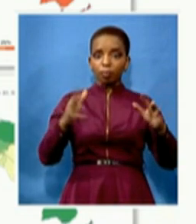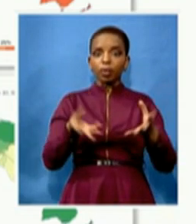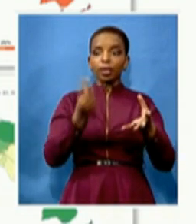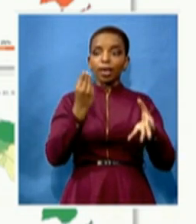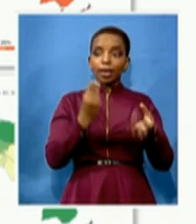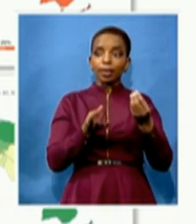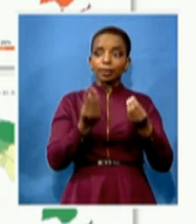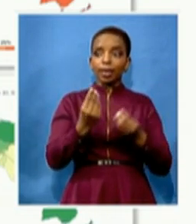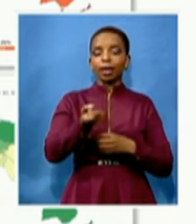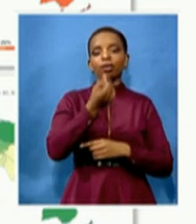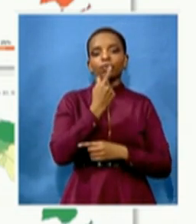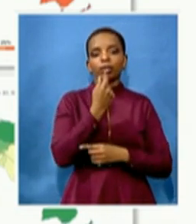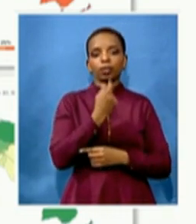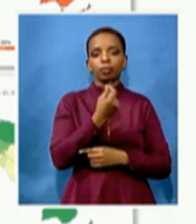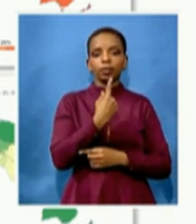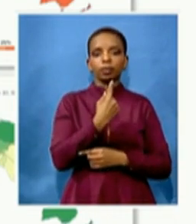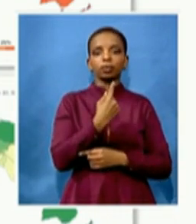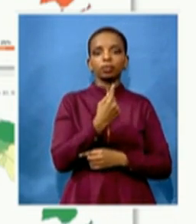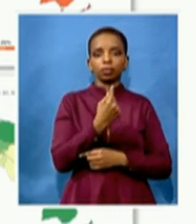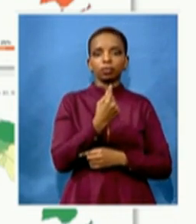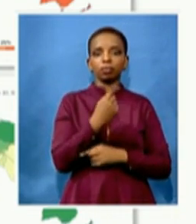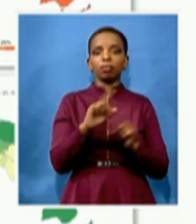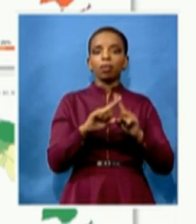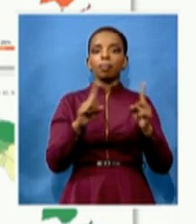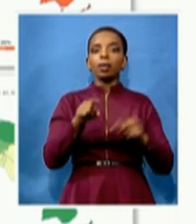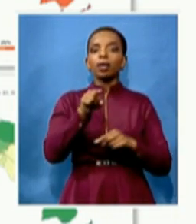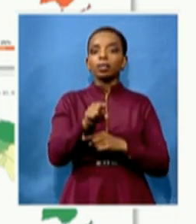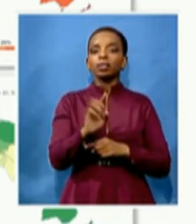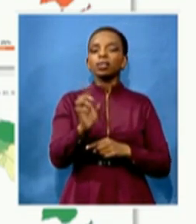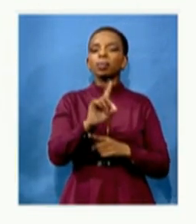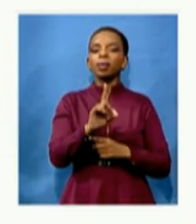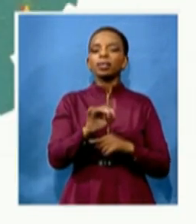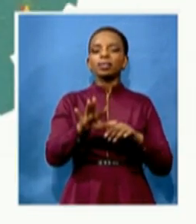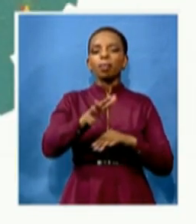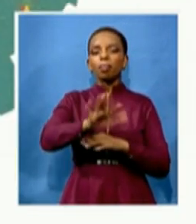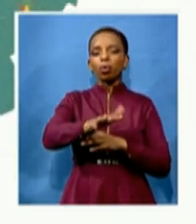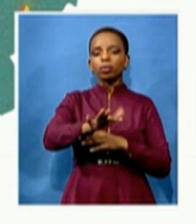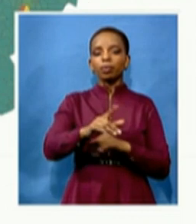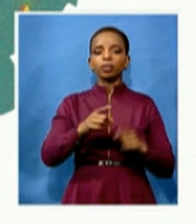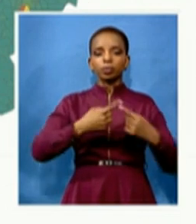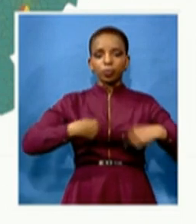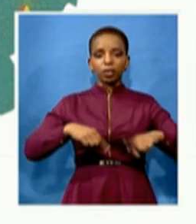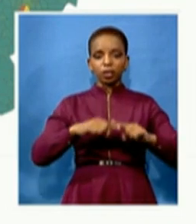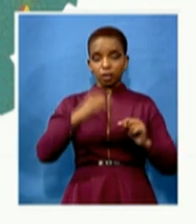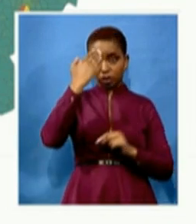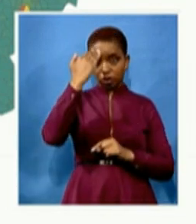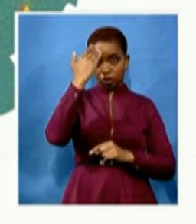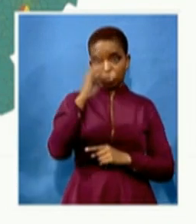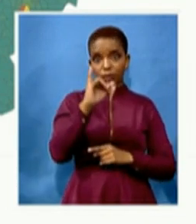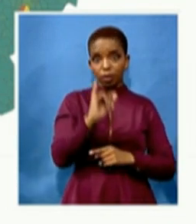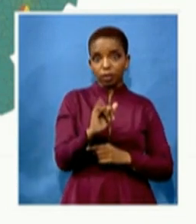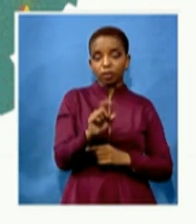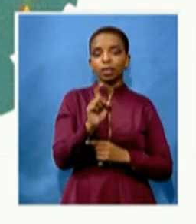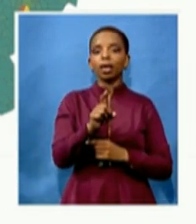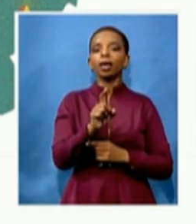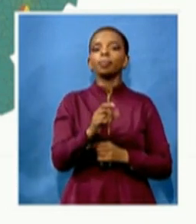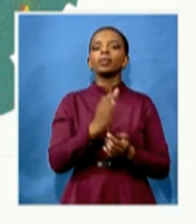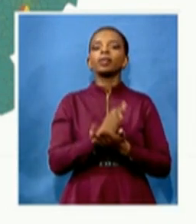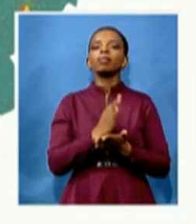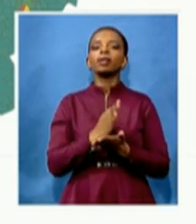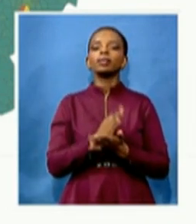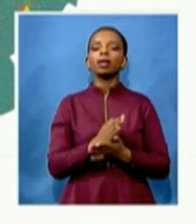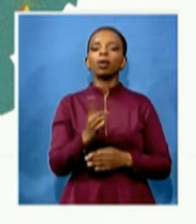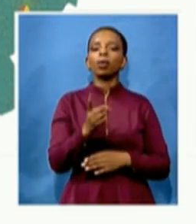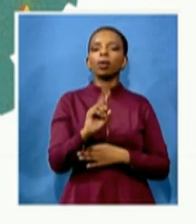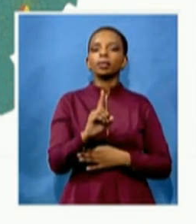have moderate to high levels of obesity. We know that's a key risk factor. Density explains why, population